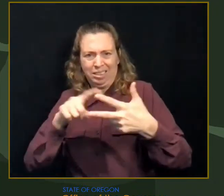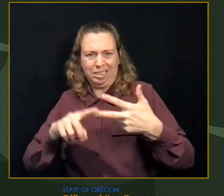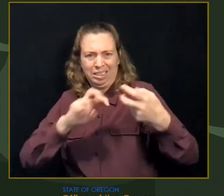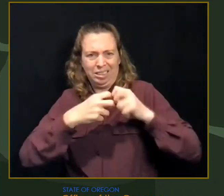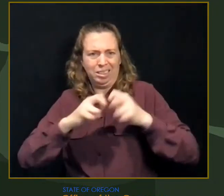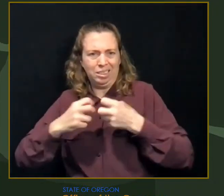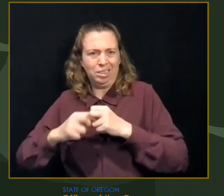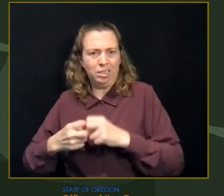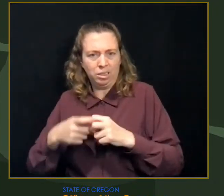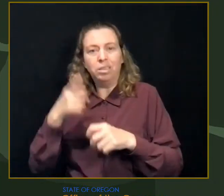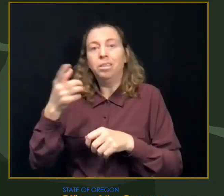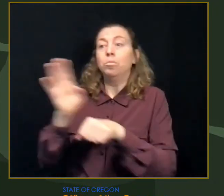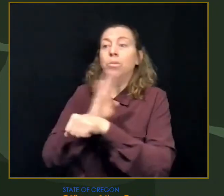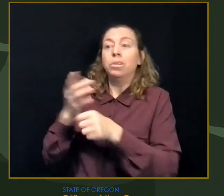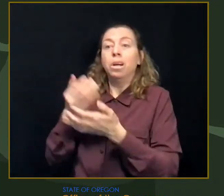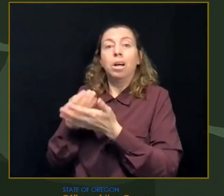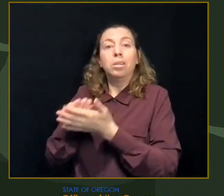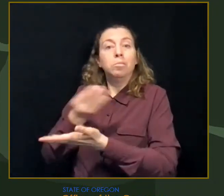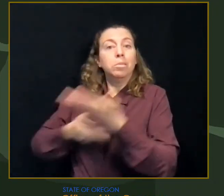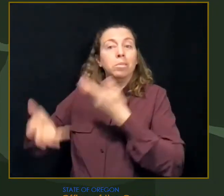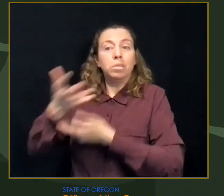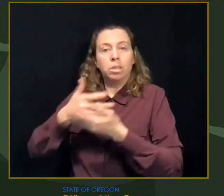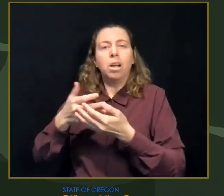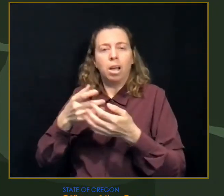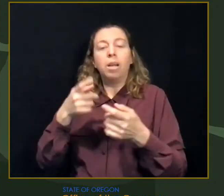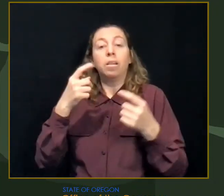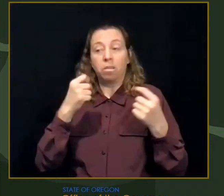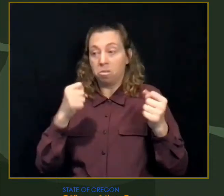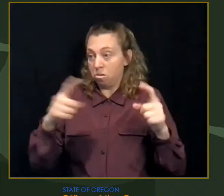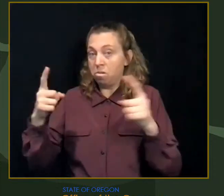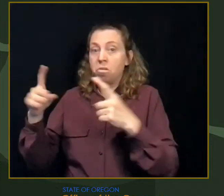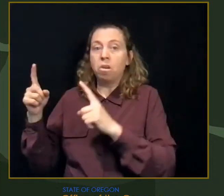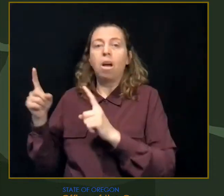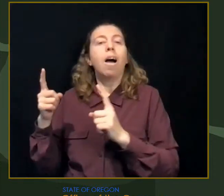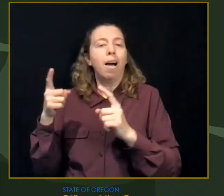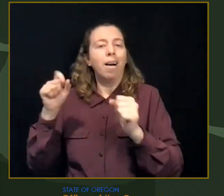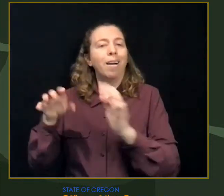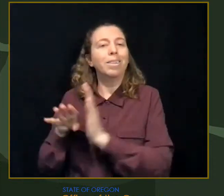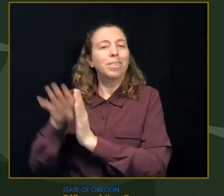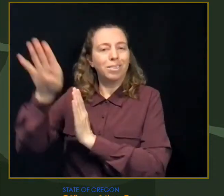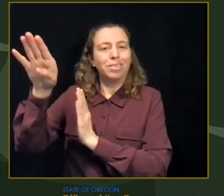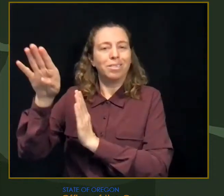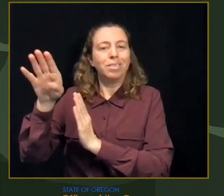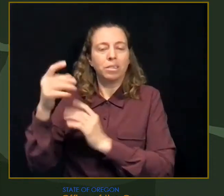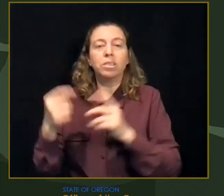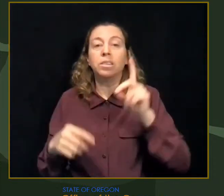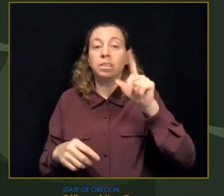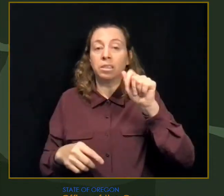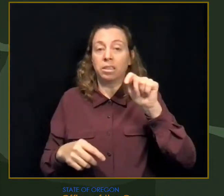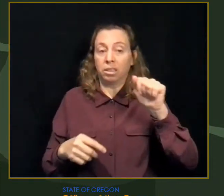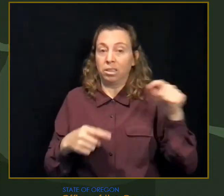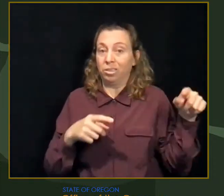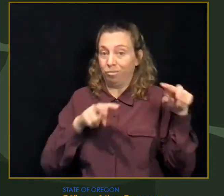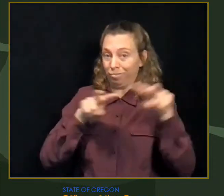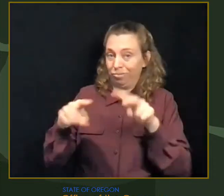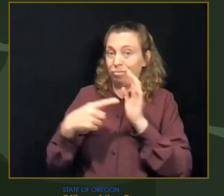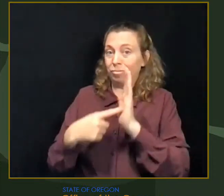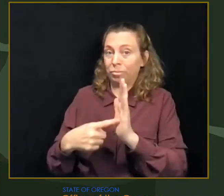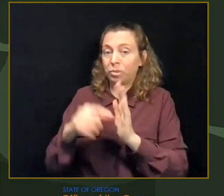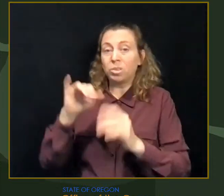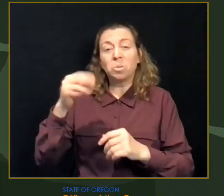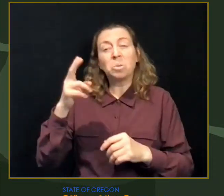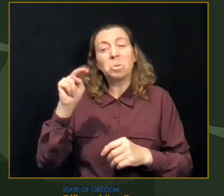In terms of the data, it looks like this could happen mid to end of June. But the harsh reality is the